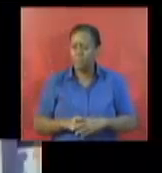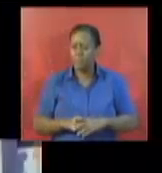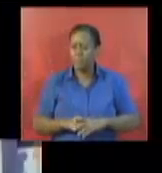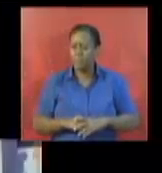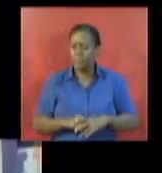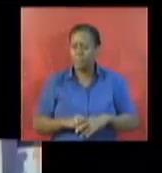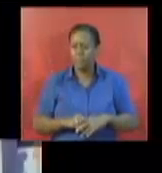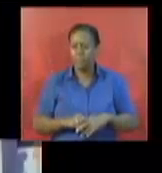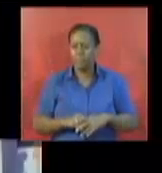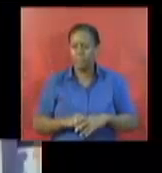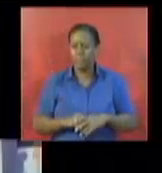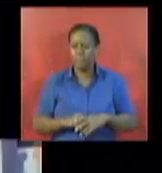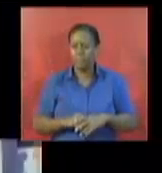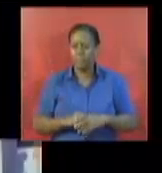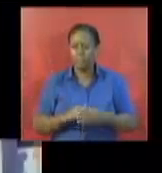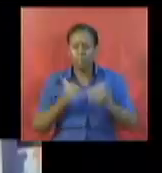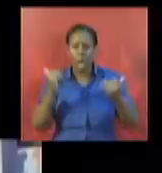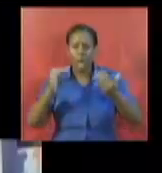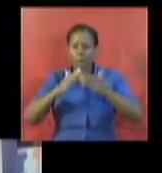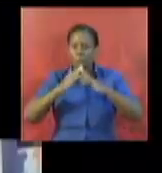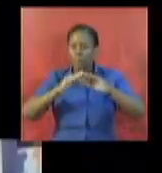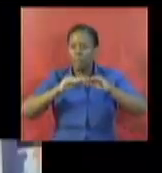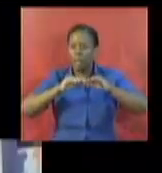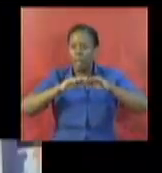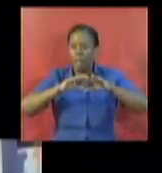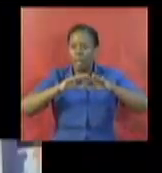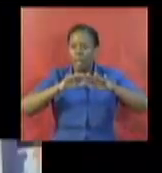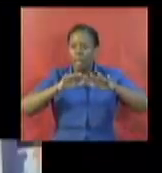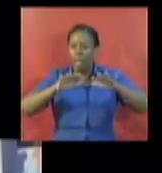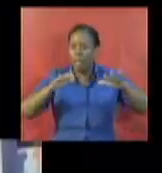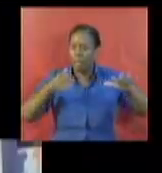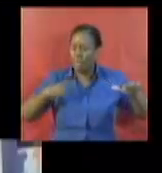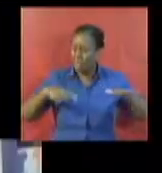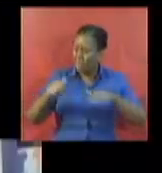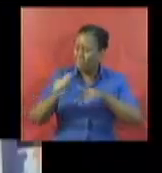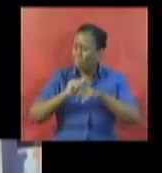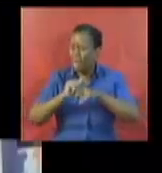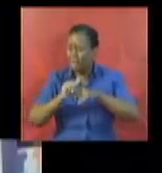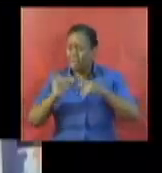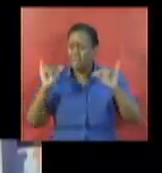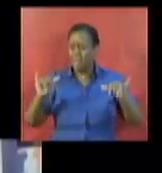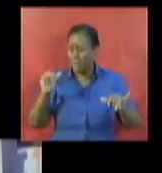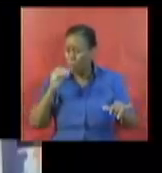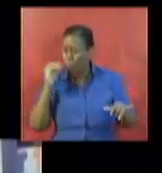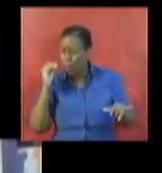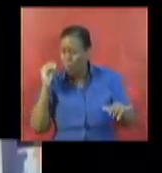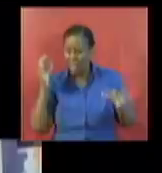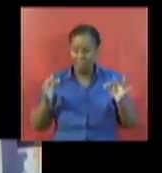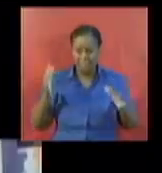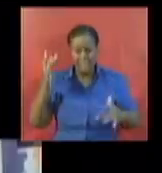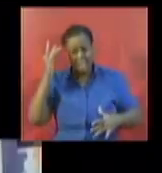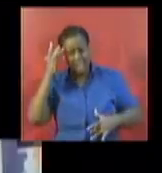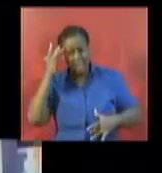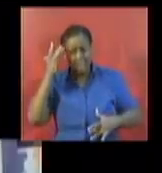of community spread, while we are practicing staying indoors when sick and sanitizing, washing